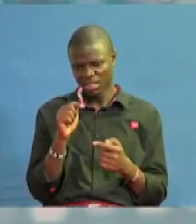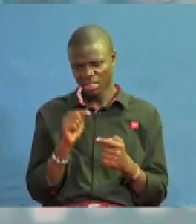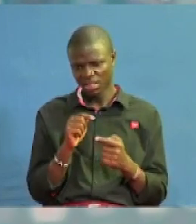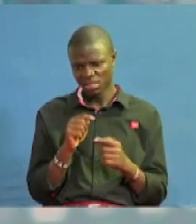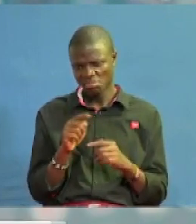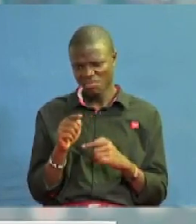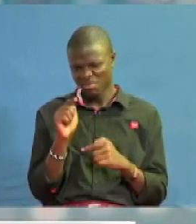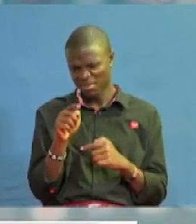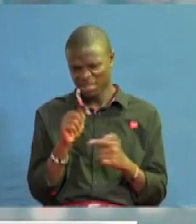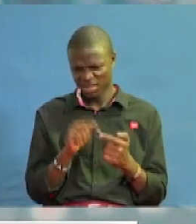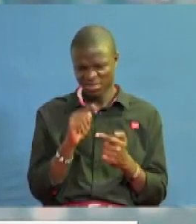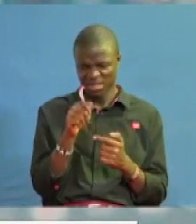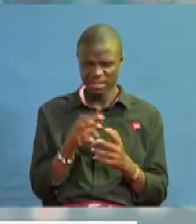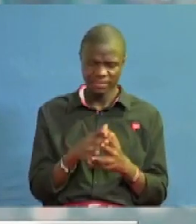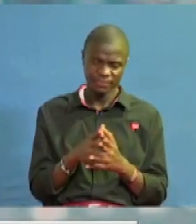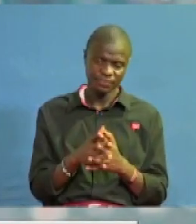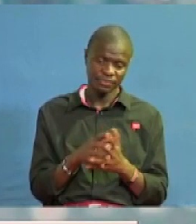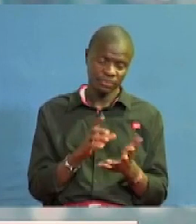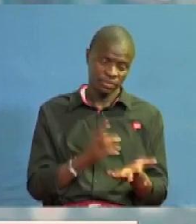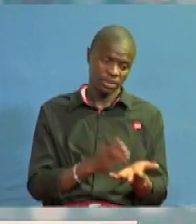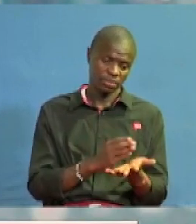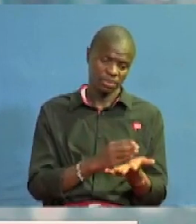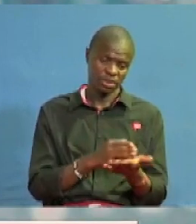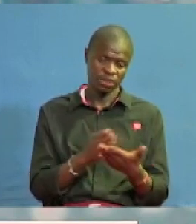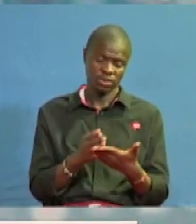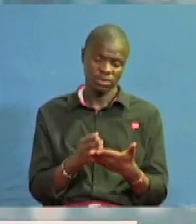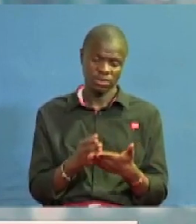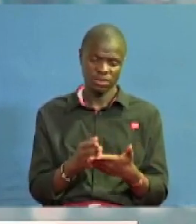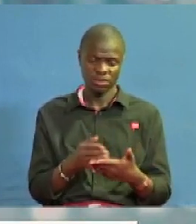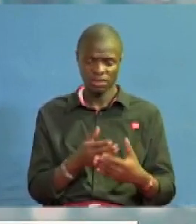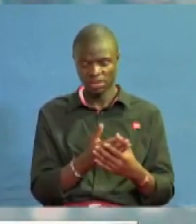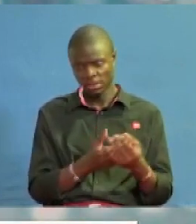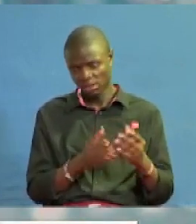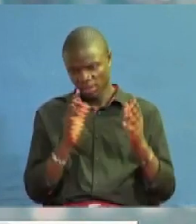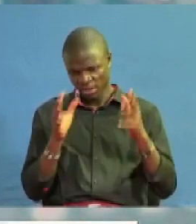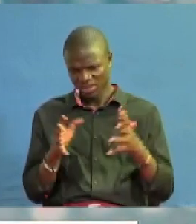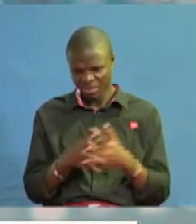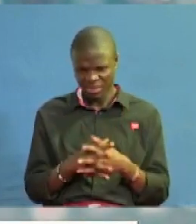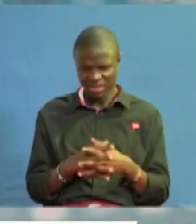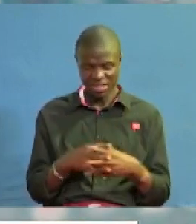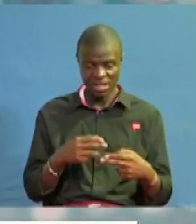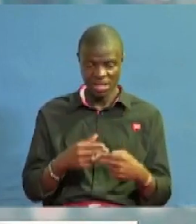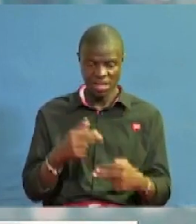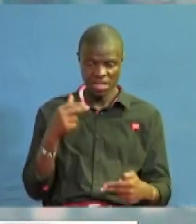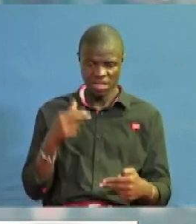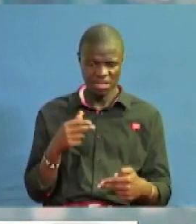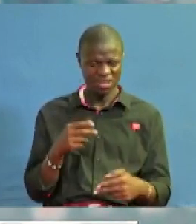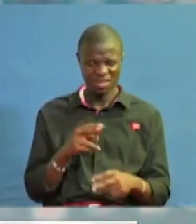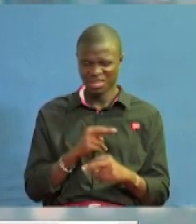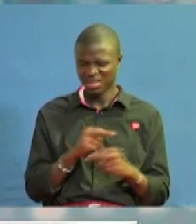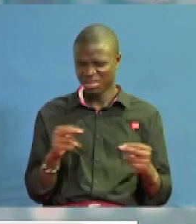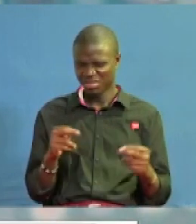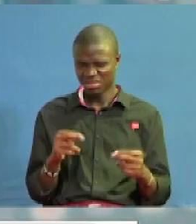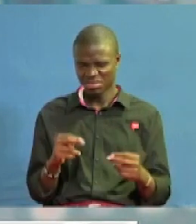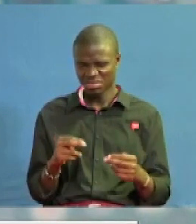will be distributed to the shareholders. Okay? Yeah. If you go for a loss-making company, it is highly likely that you will not get